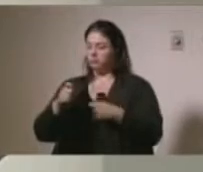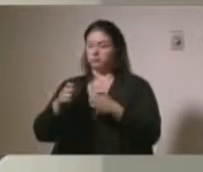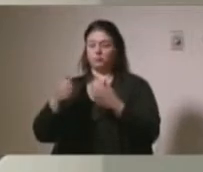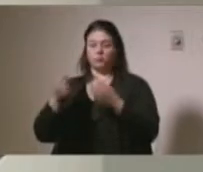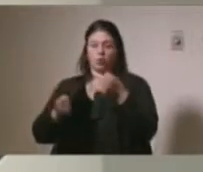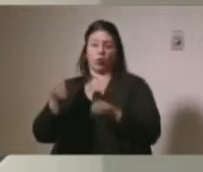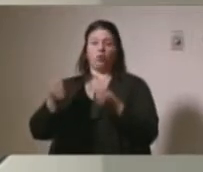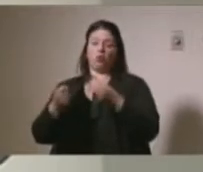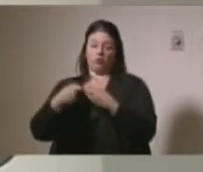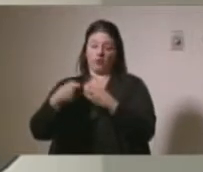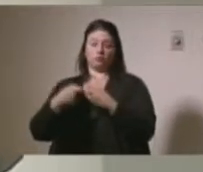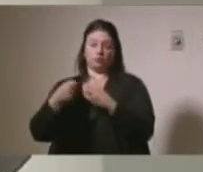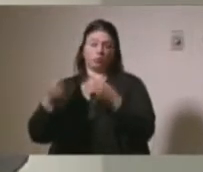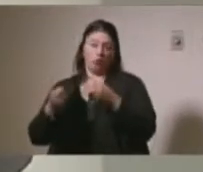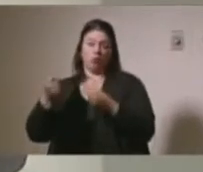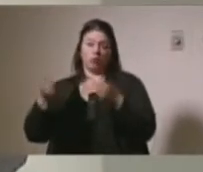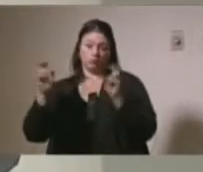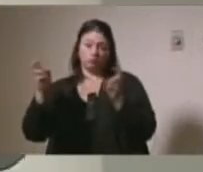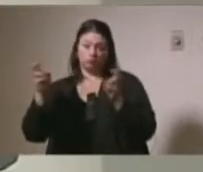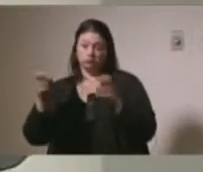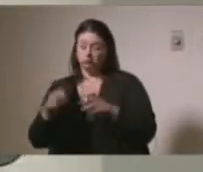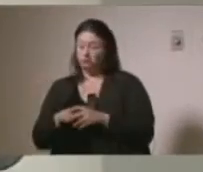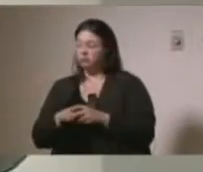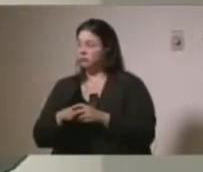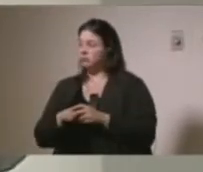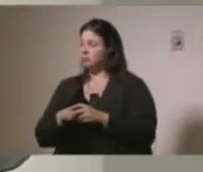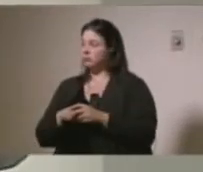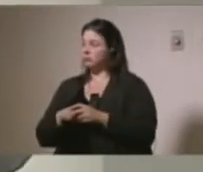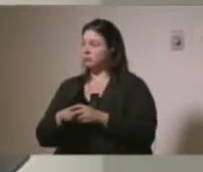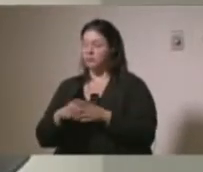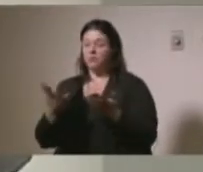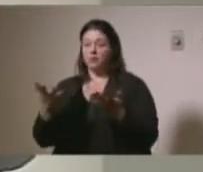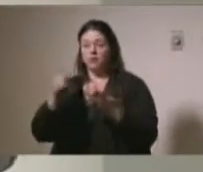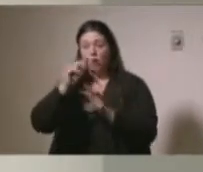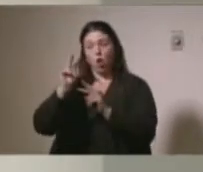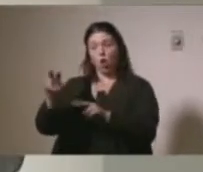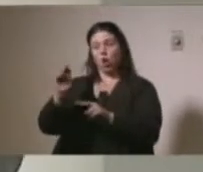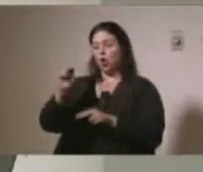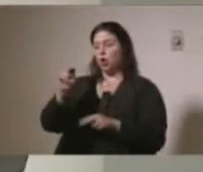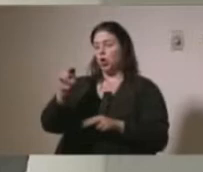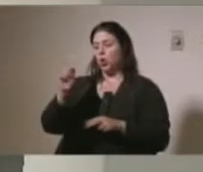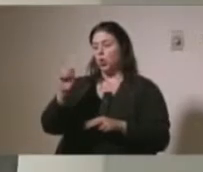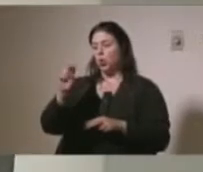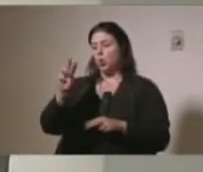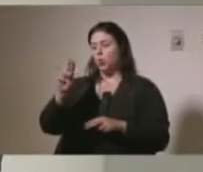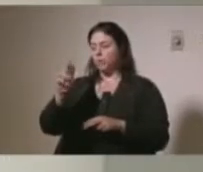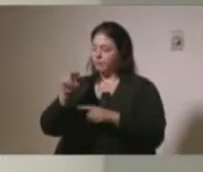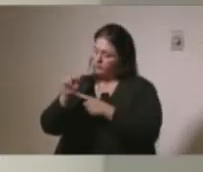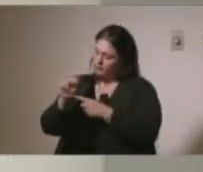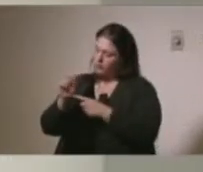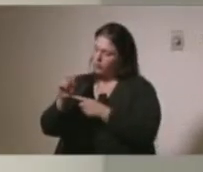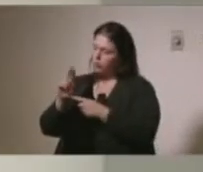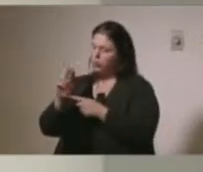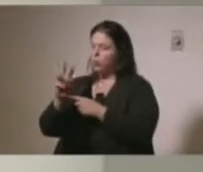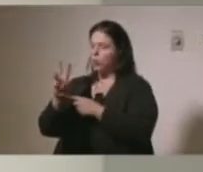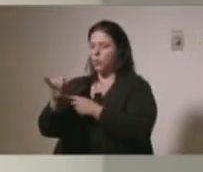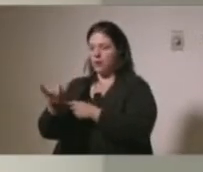vehicles. You know, and all you got to do is have a look at the Norwegian model, and that's exactly the way New Zealand's